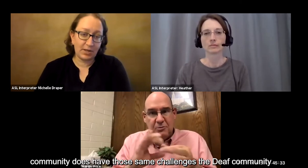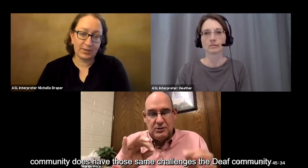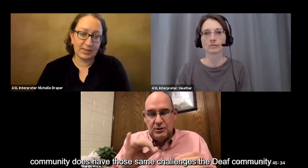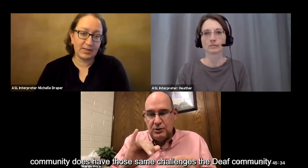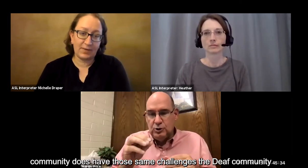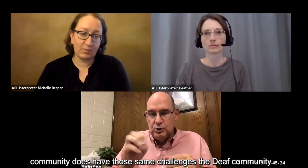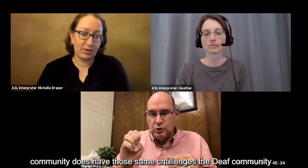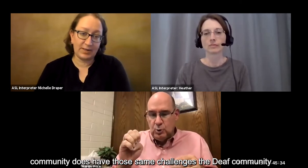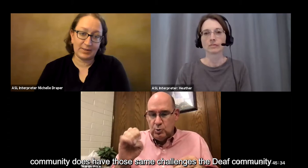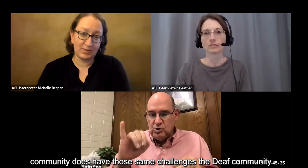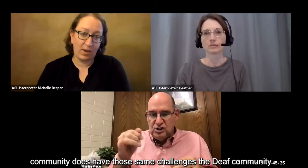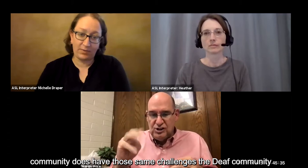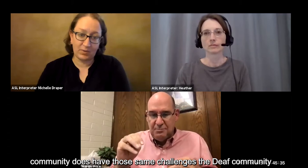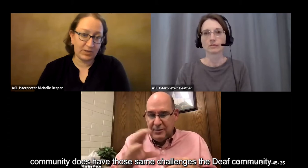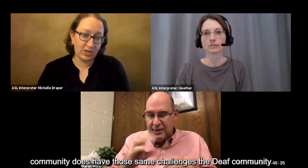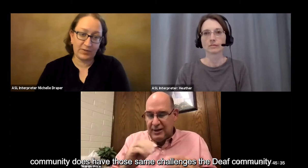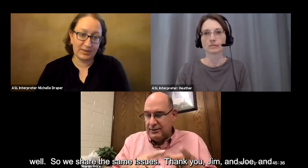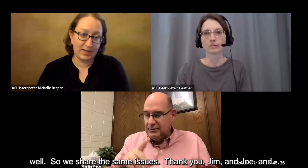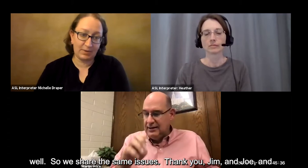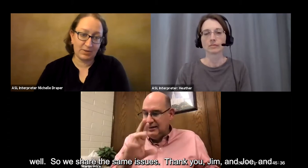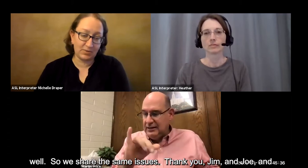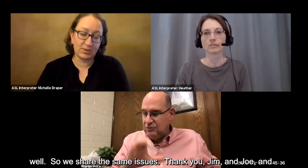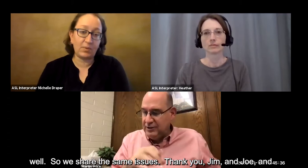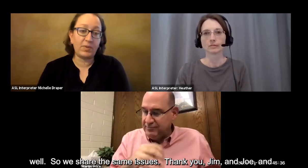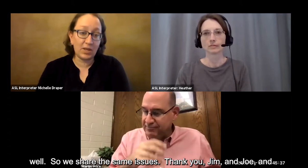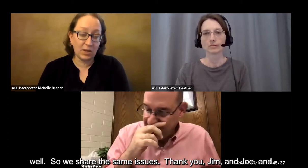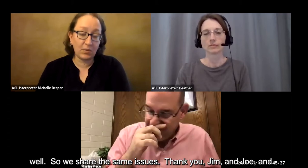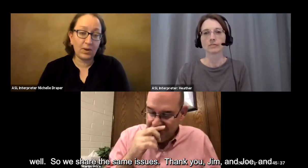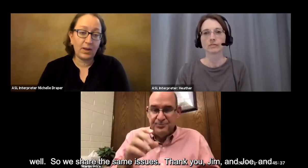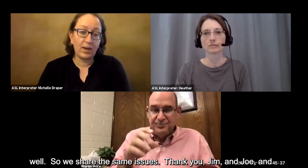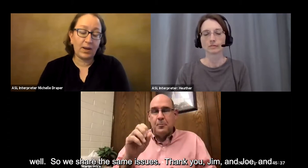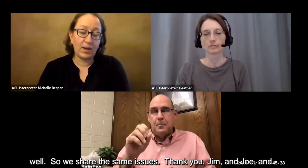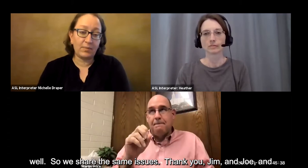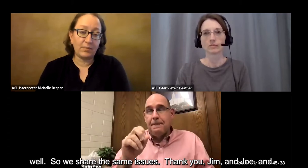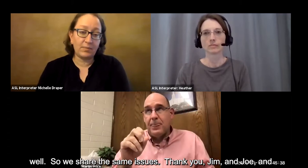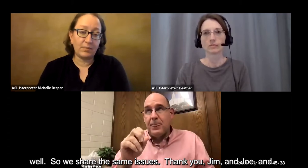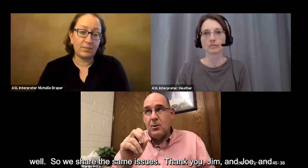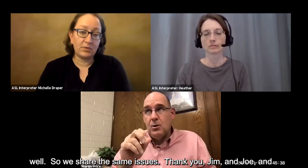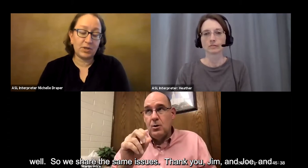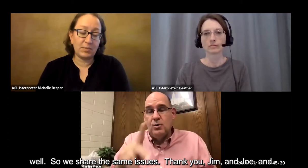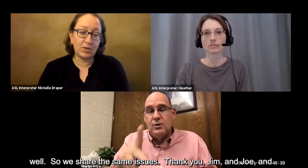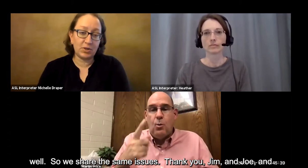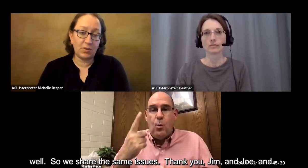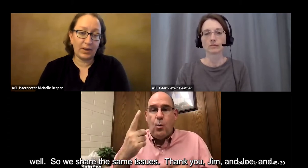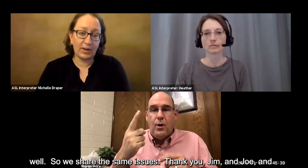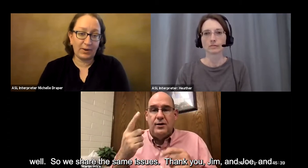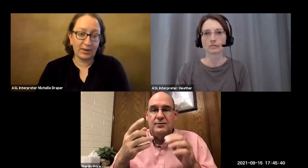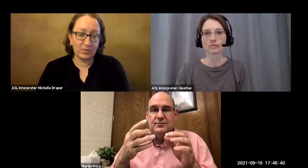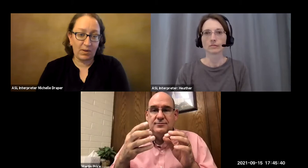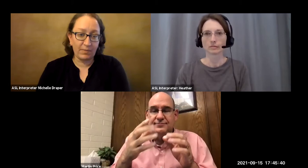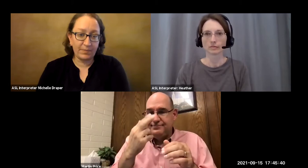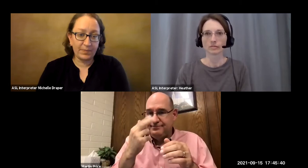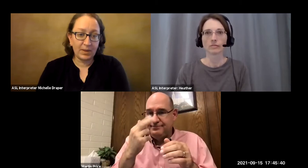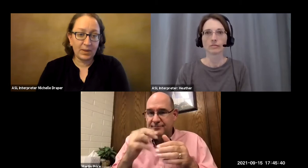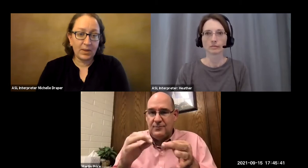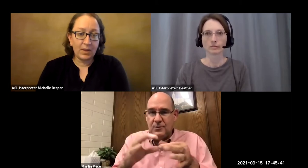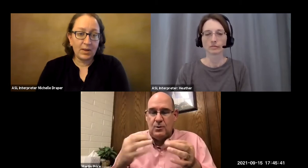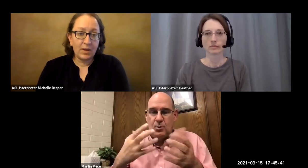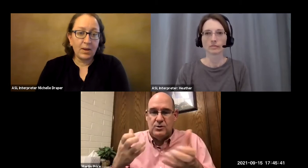same challenges as the deaf community does as well. So we share these same issues. So thank you, Jim and Joe and Eric as